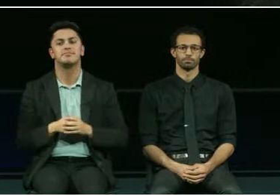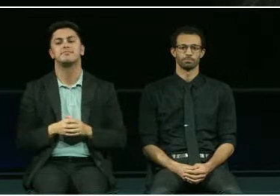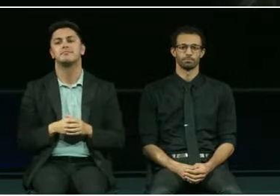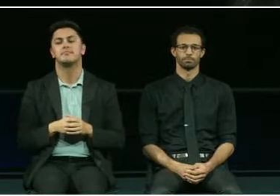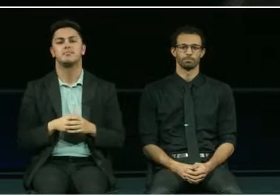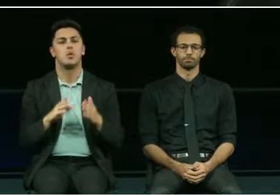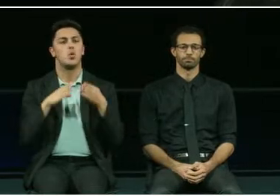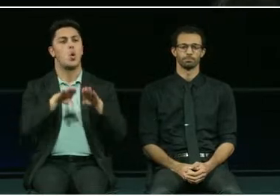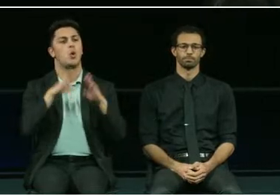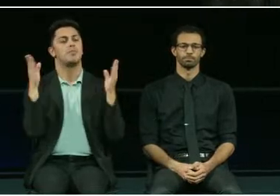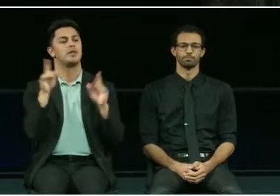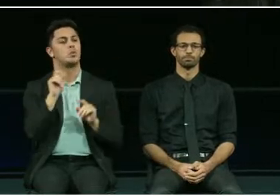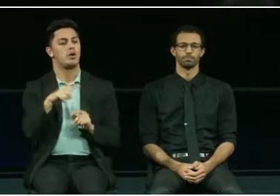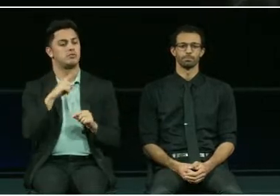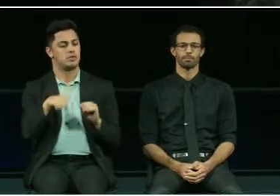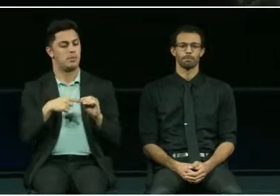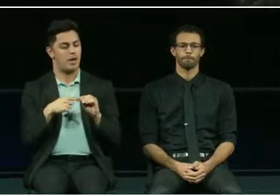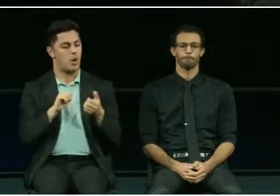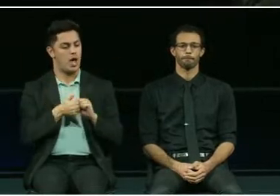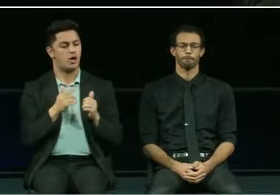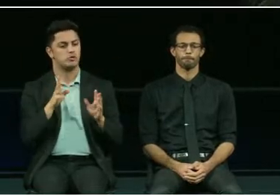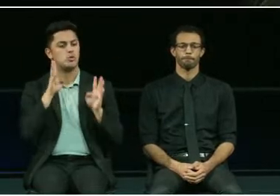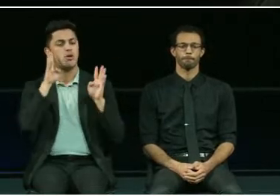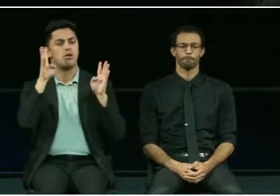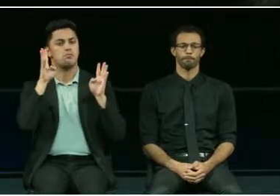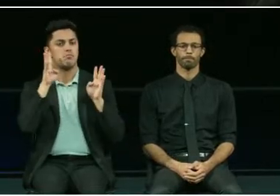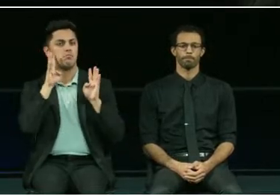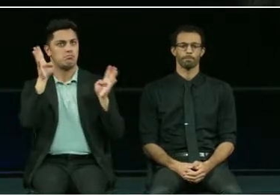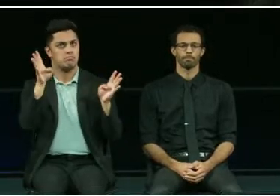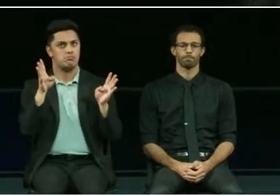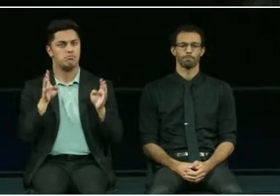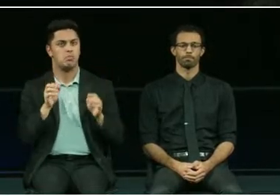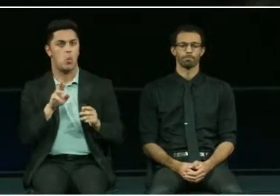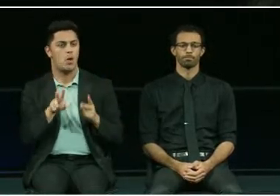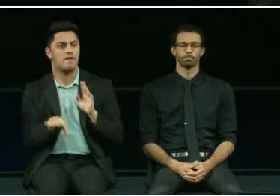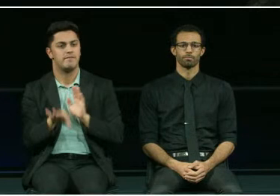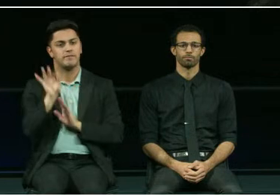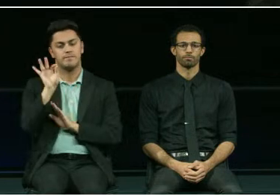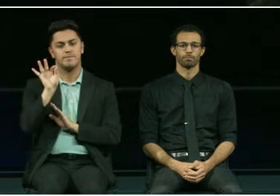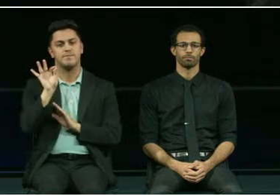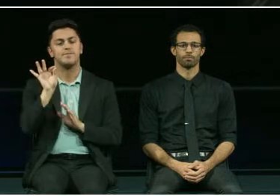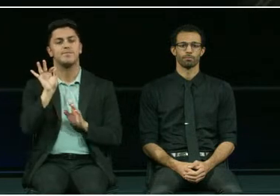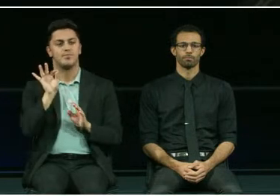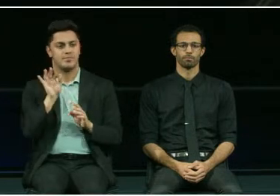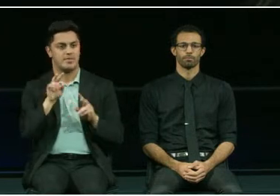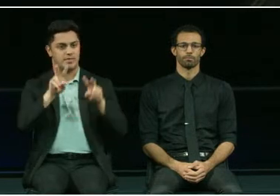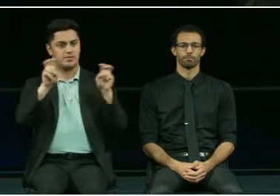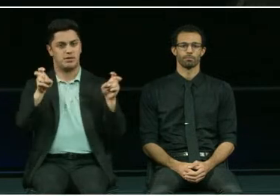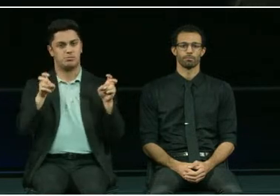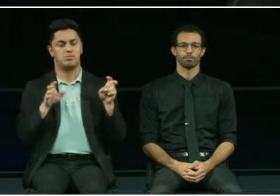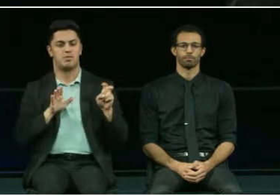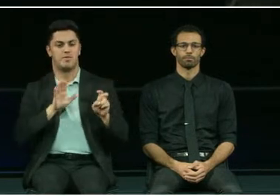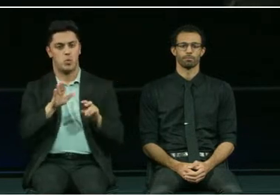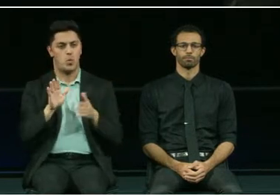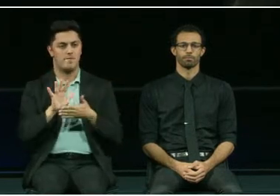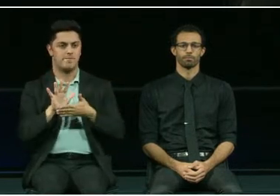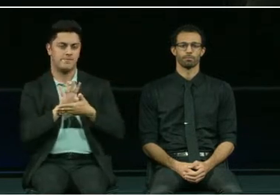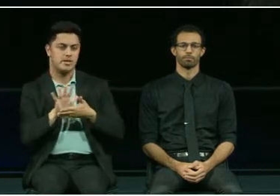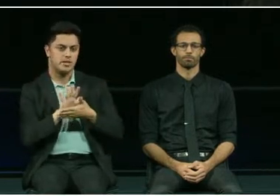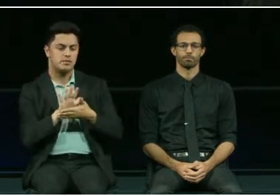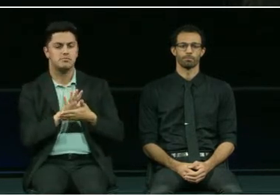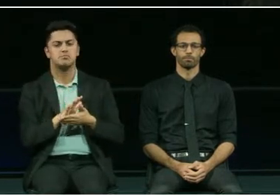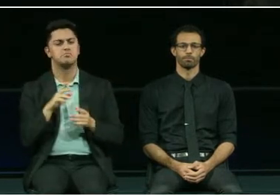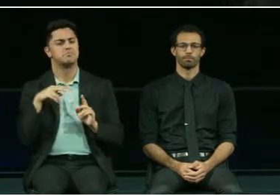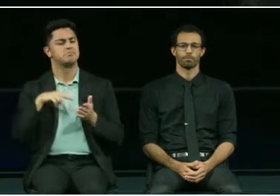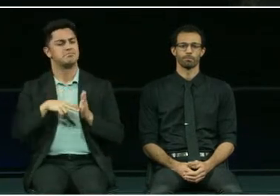really an opening question about how did you come upon or discover the subject of your films? Really, you know, in